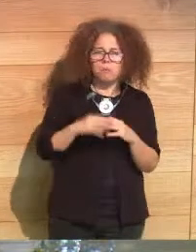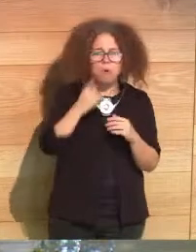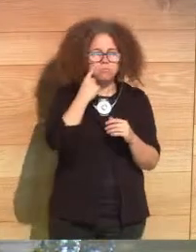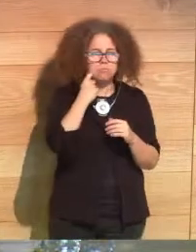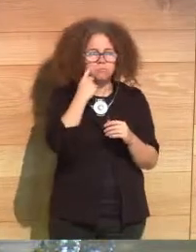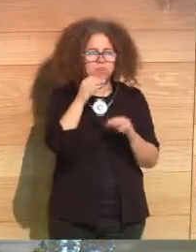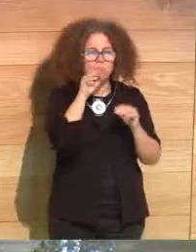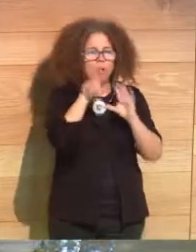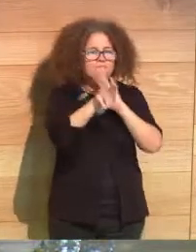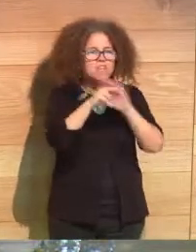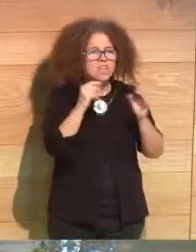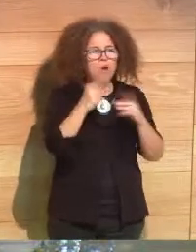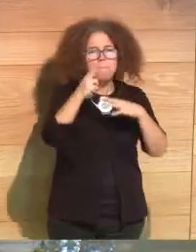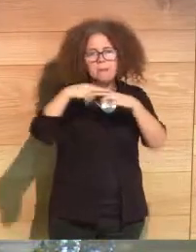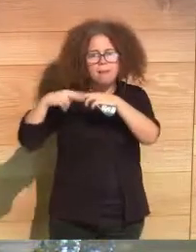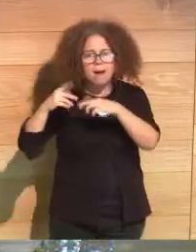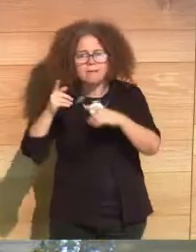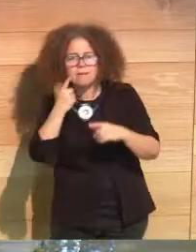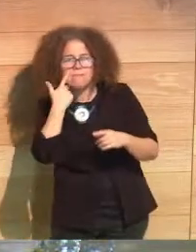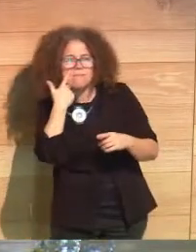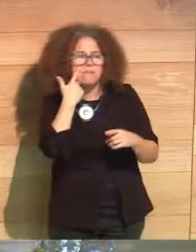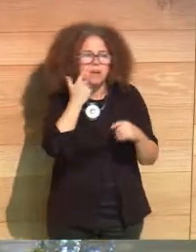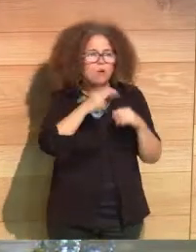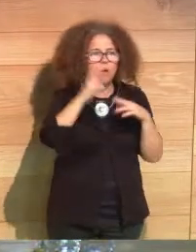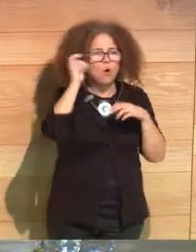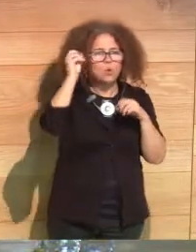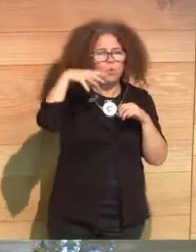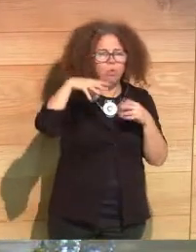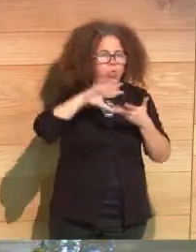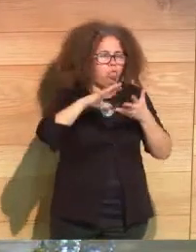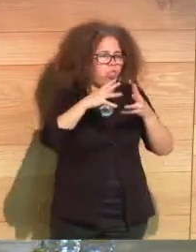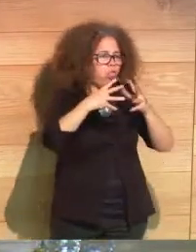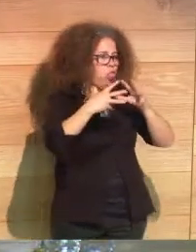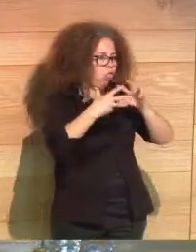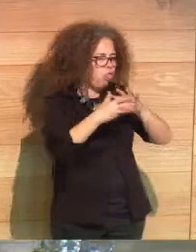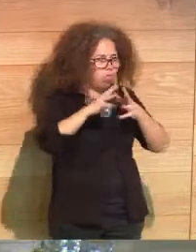light alters reality. But how was that when